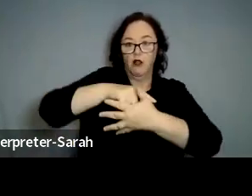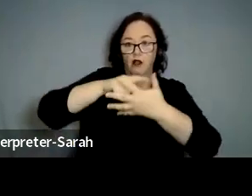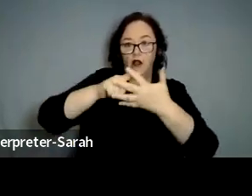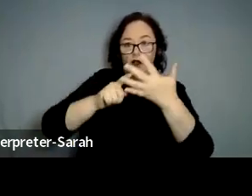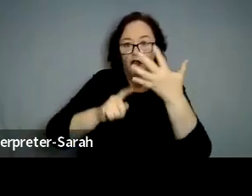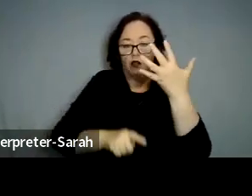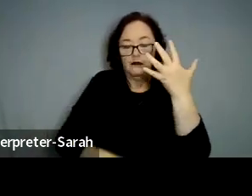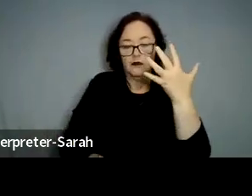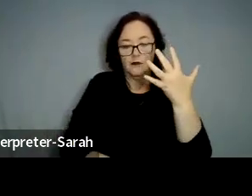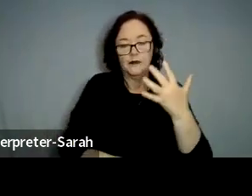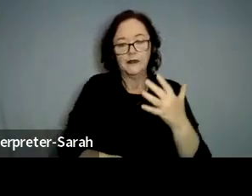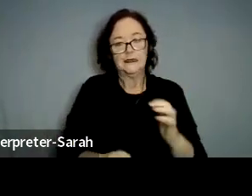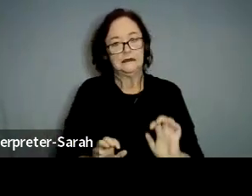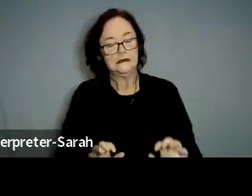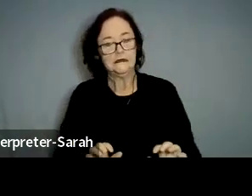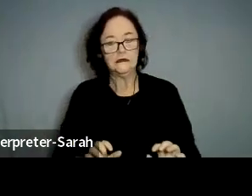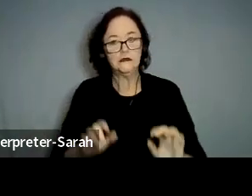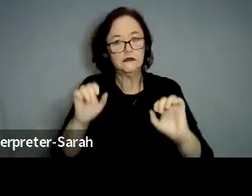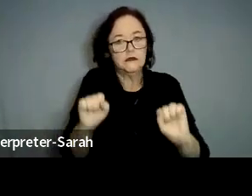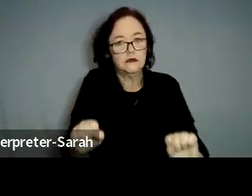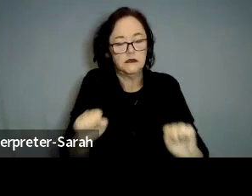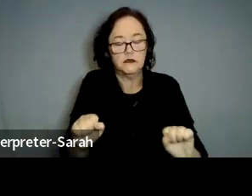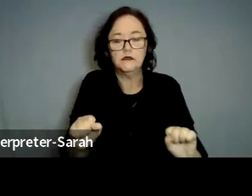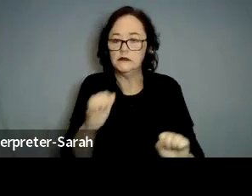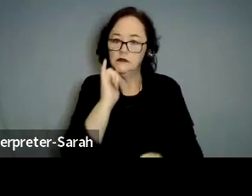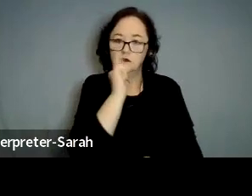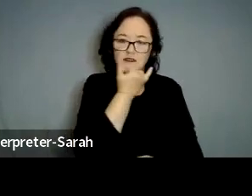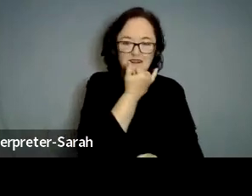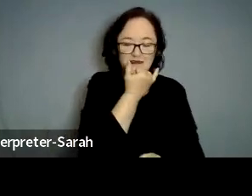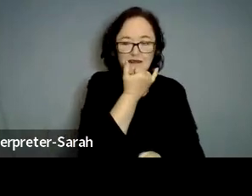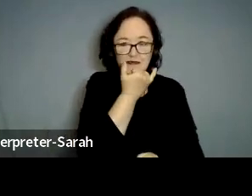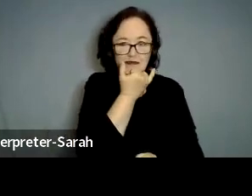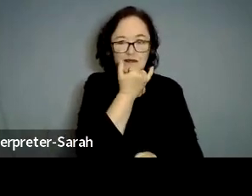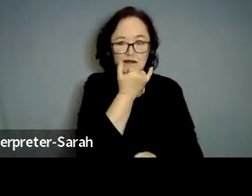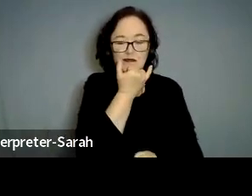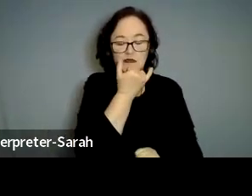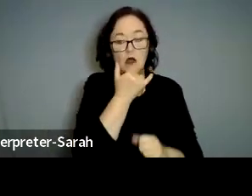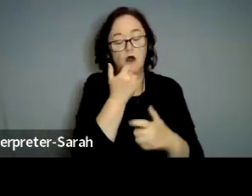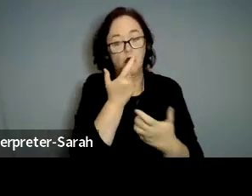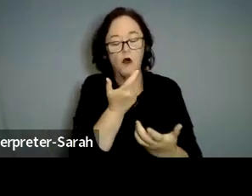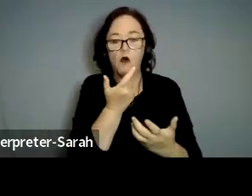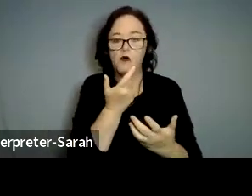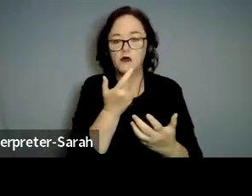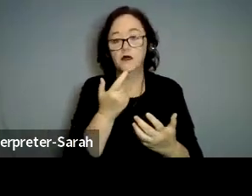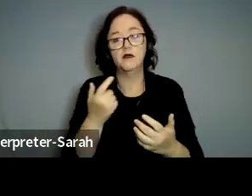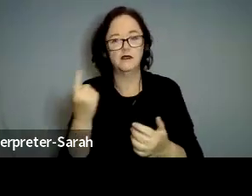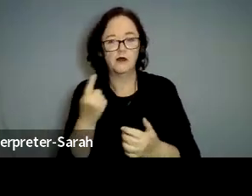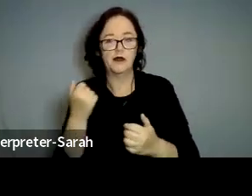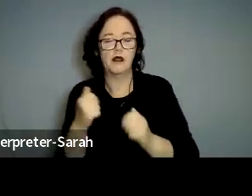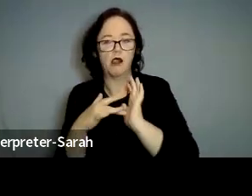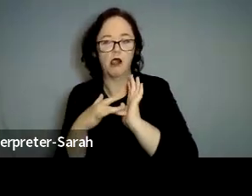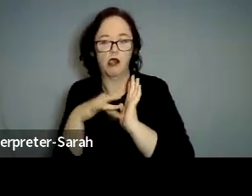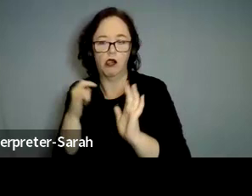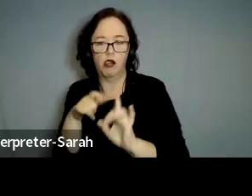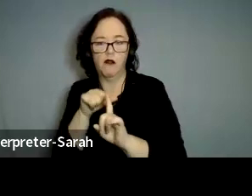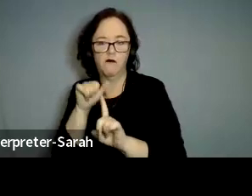ripe for either error, which happens because we're human beings, or intentional fraud to be overlooked because there's